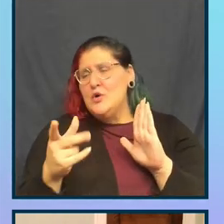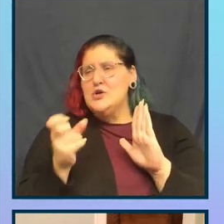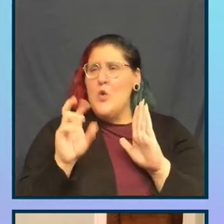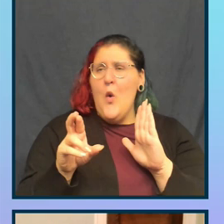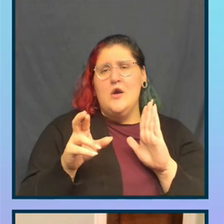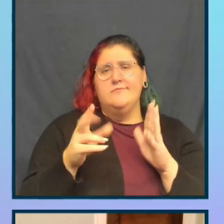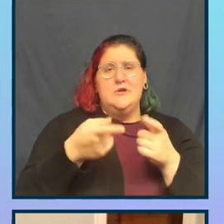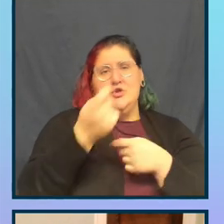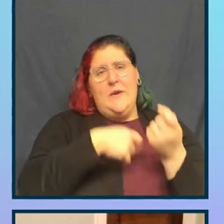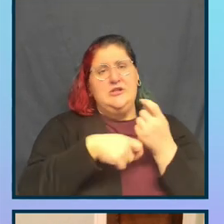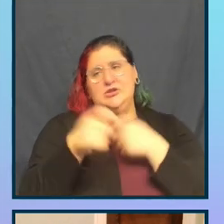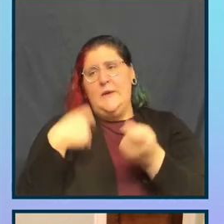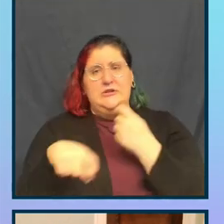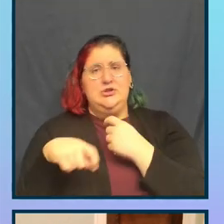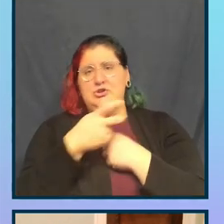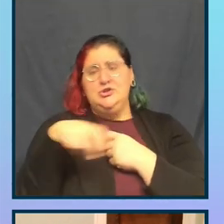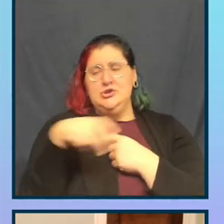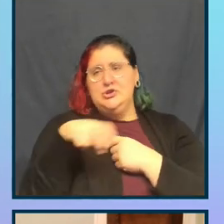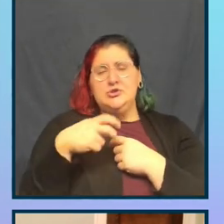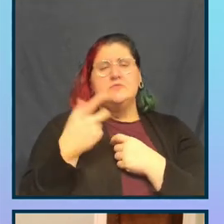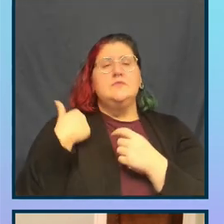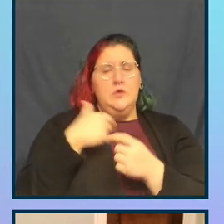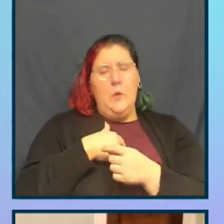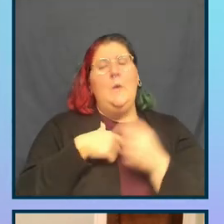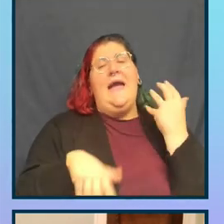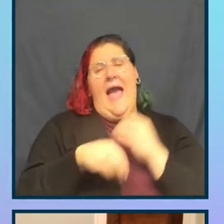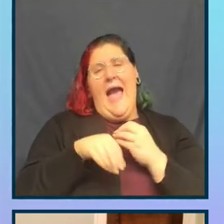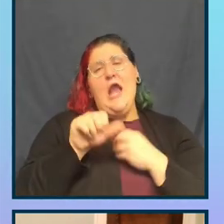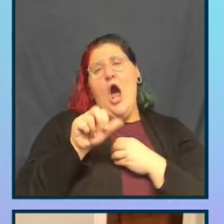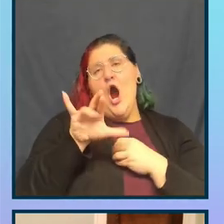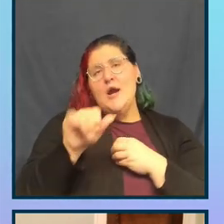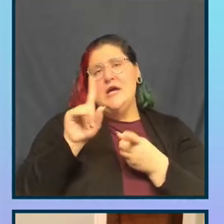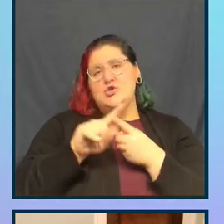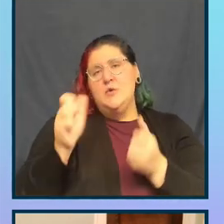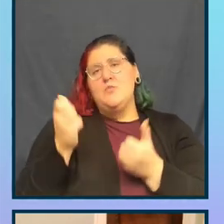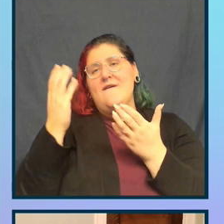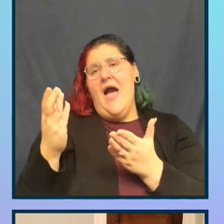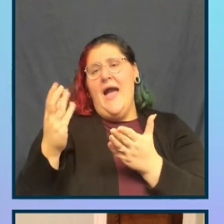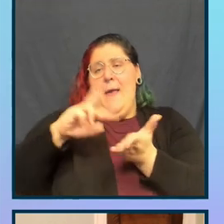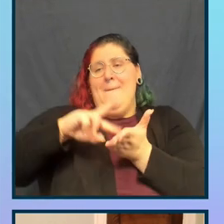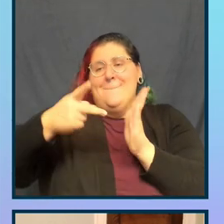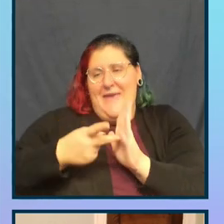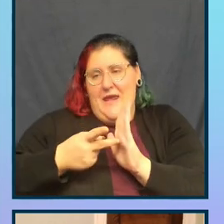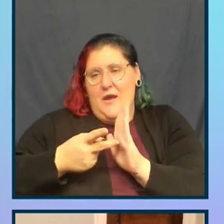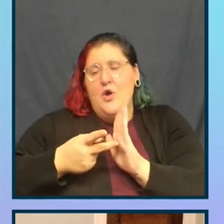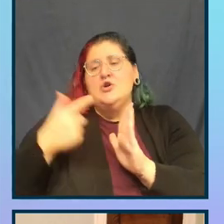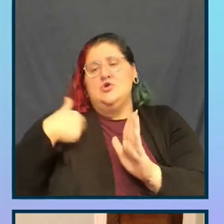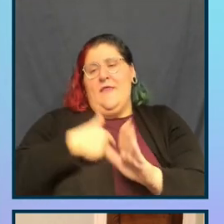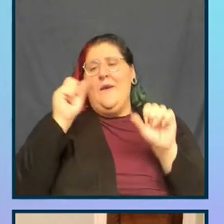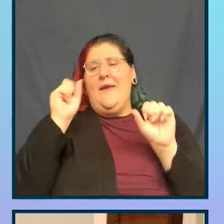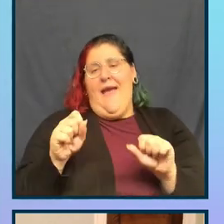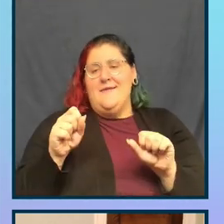semantic meaning so that we can provide more complex content that is accessible to users,